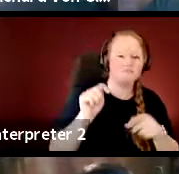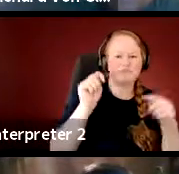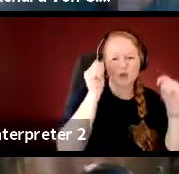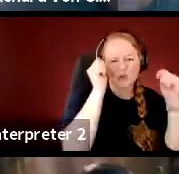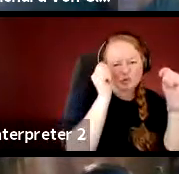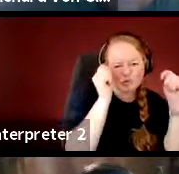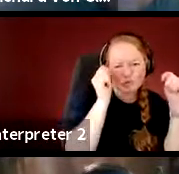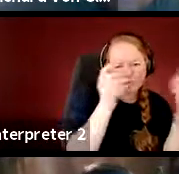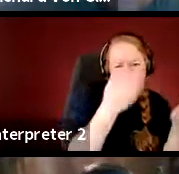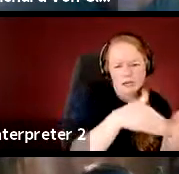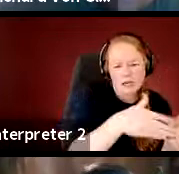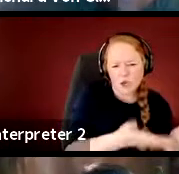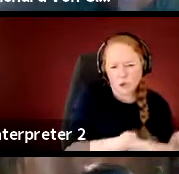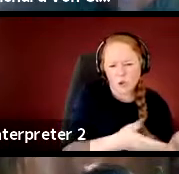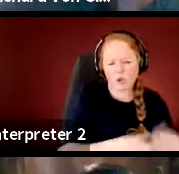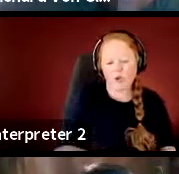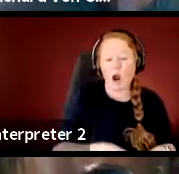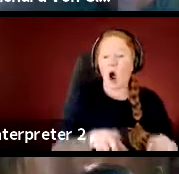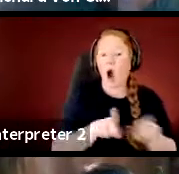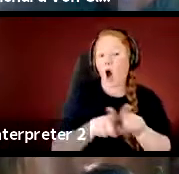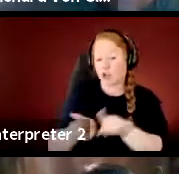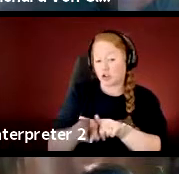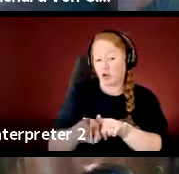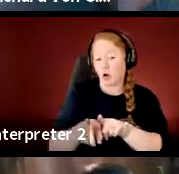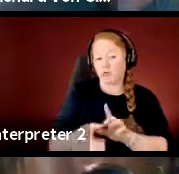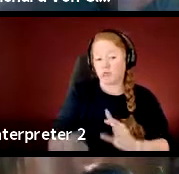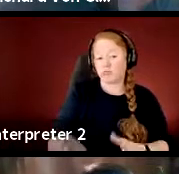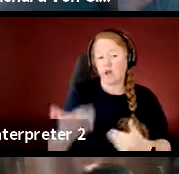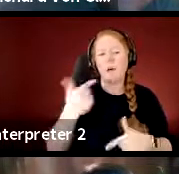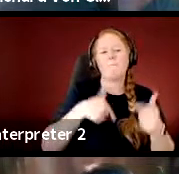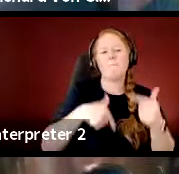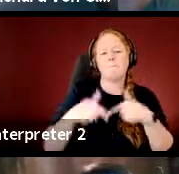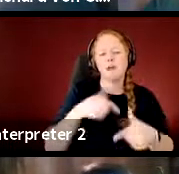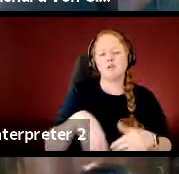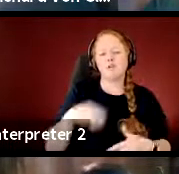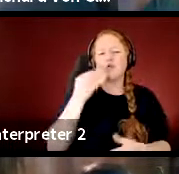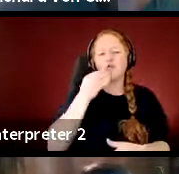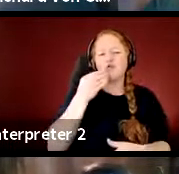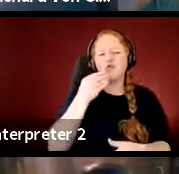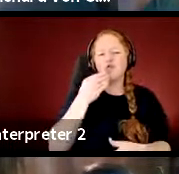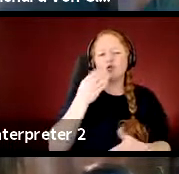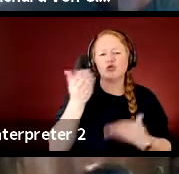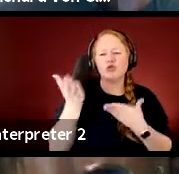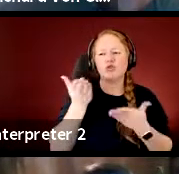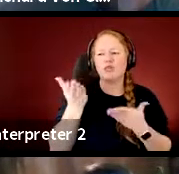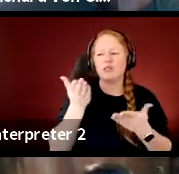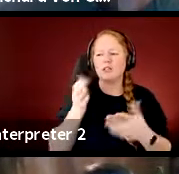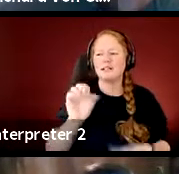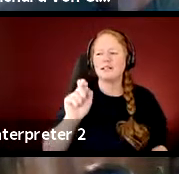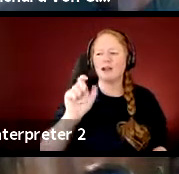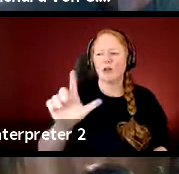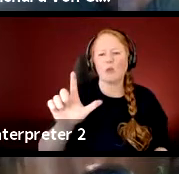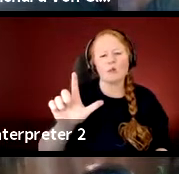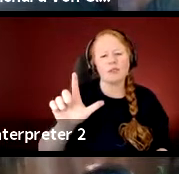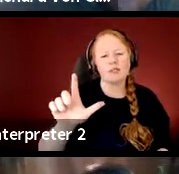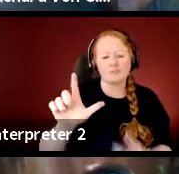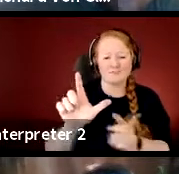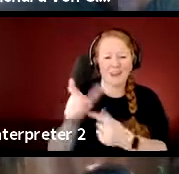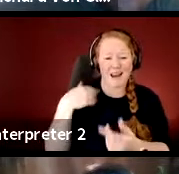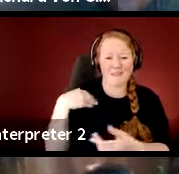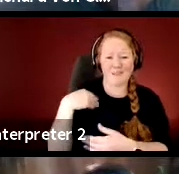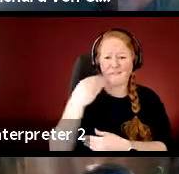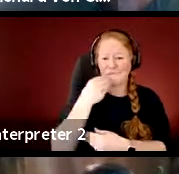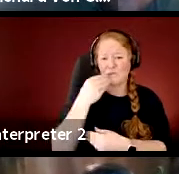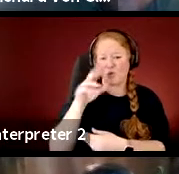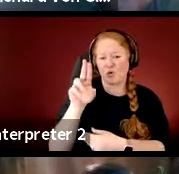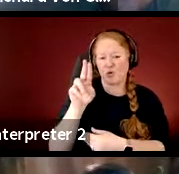And also getting back to our food unions, this isn't a stimulus thing, but just mentioning St. Louis having food unions so that we won't